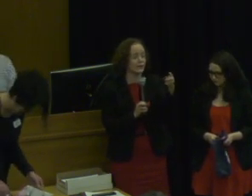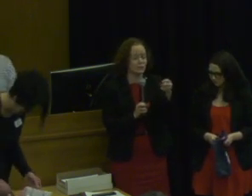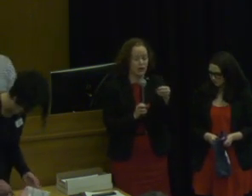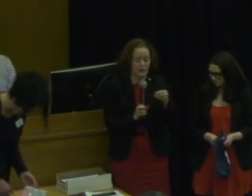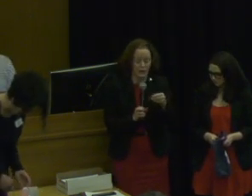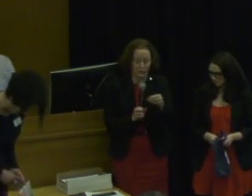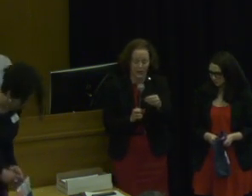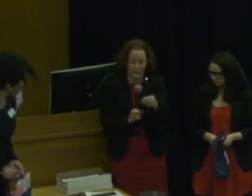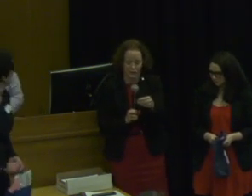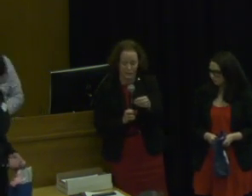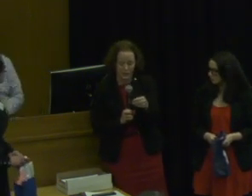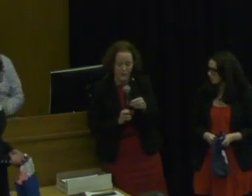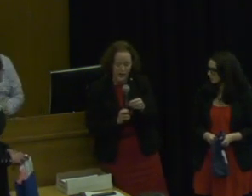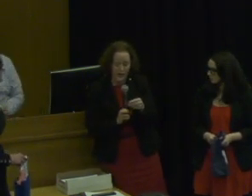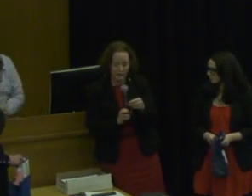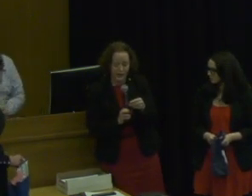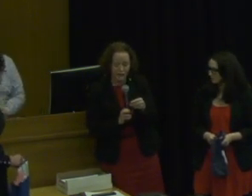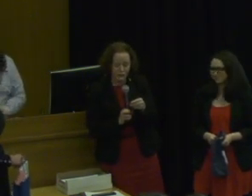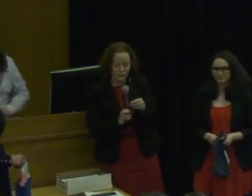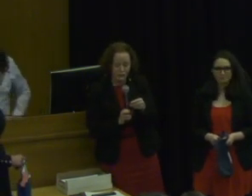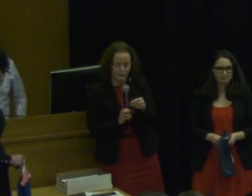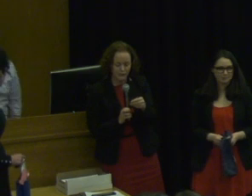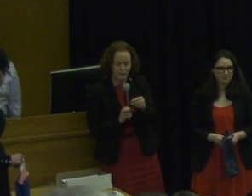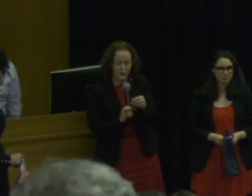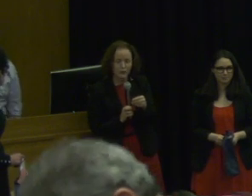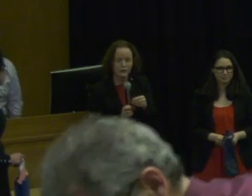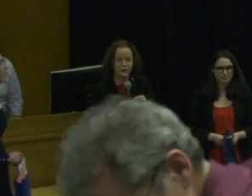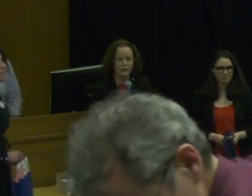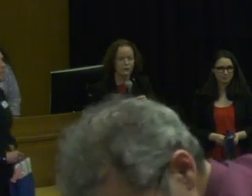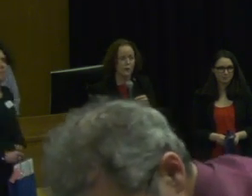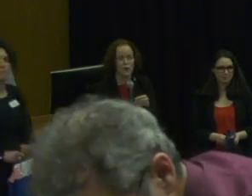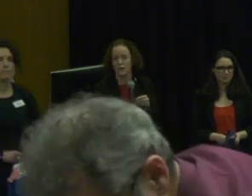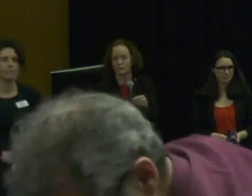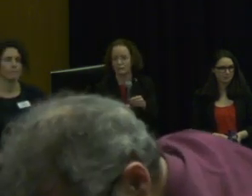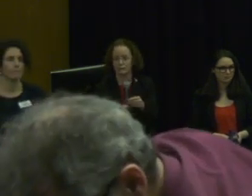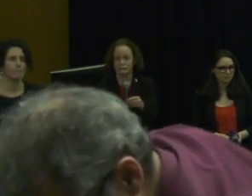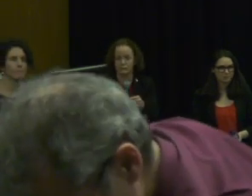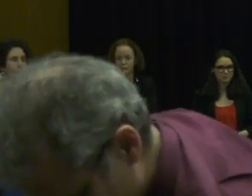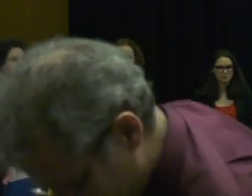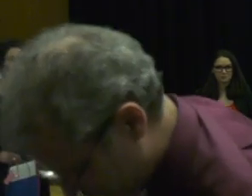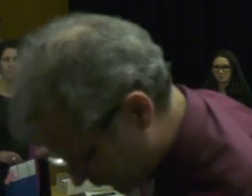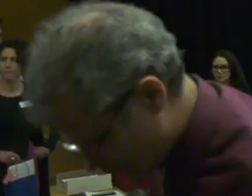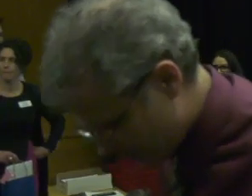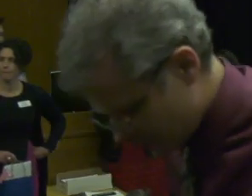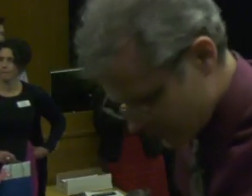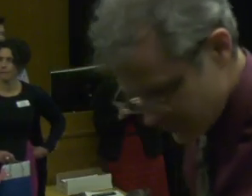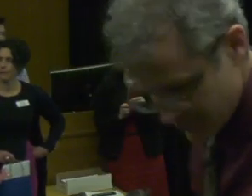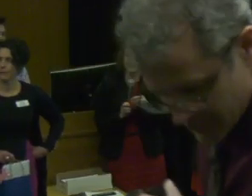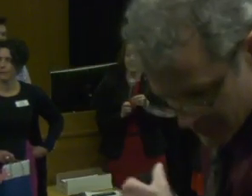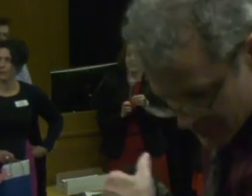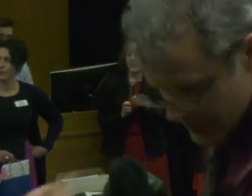one, and there's some chocolate on the way out, too. Last three numbers, 064.